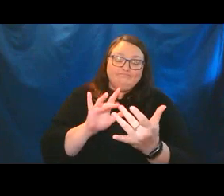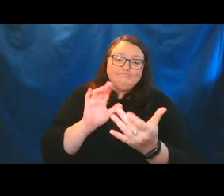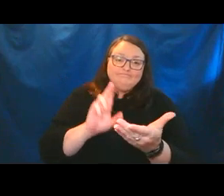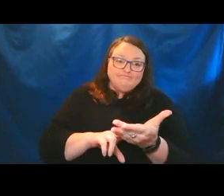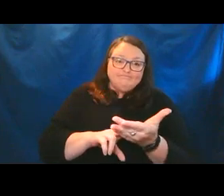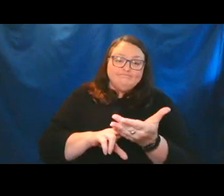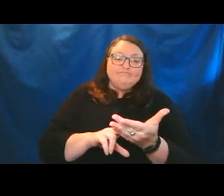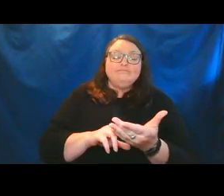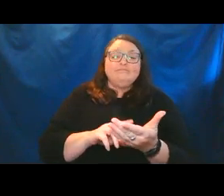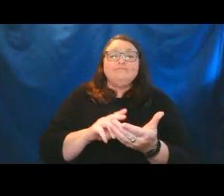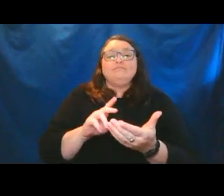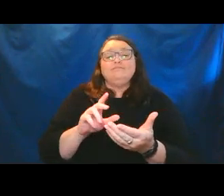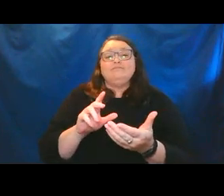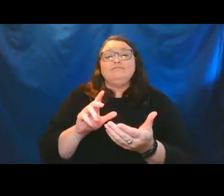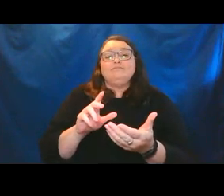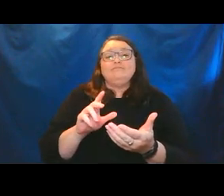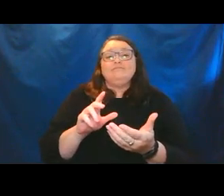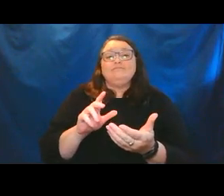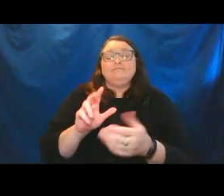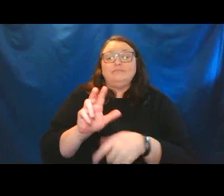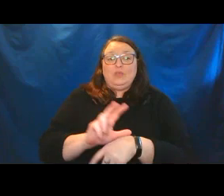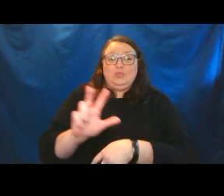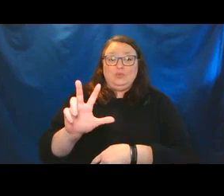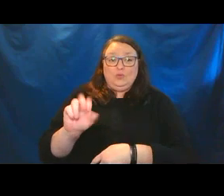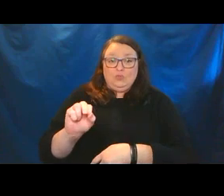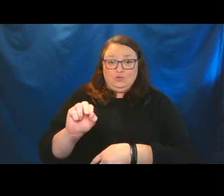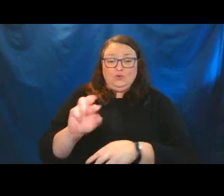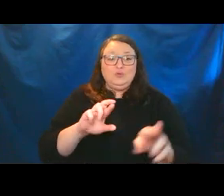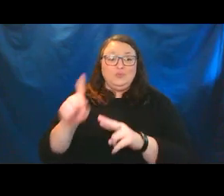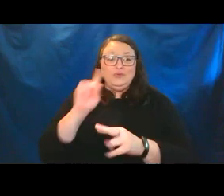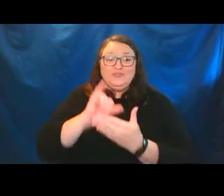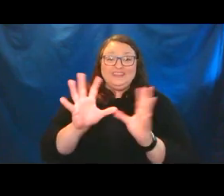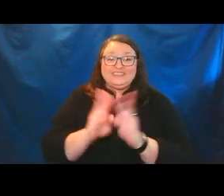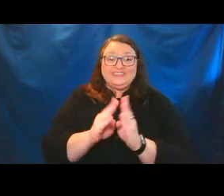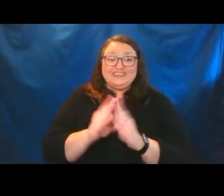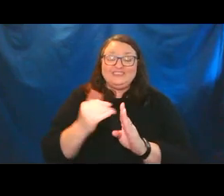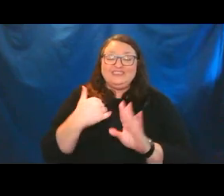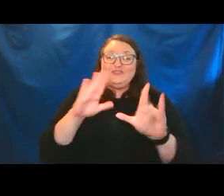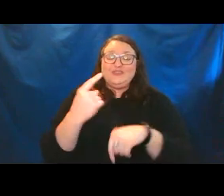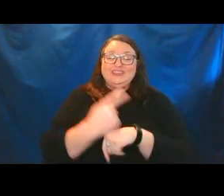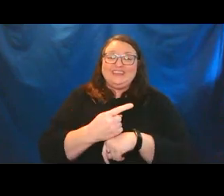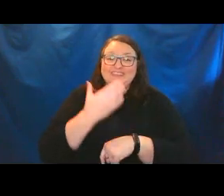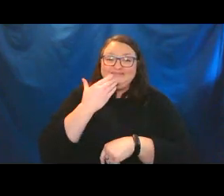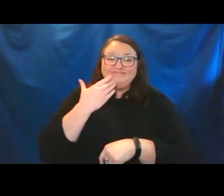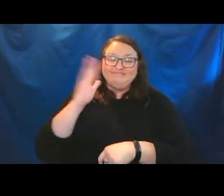come at 3:30 ready for that session. Have a good day, everybody.